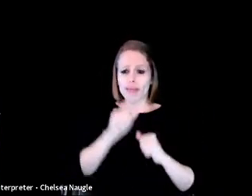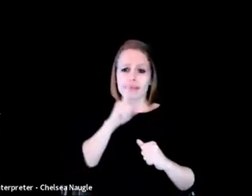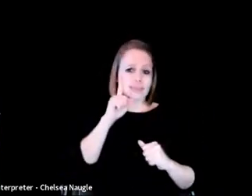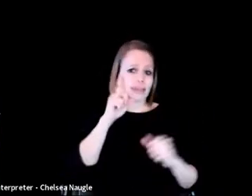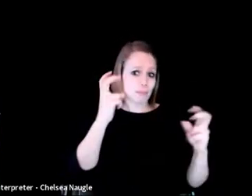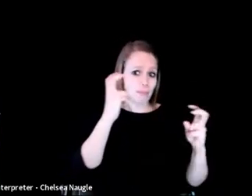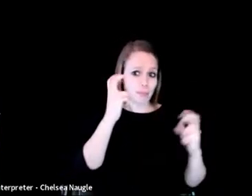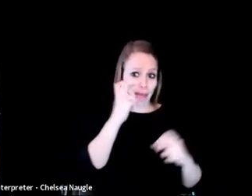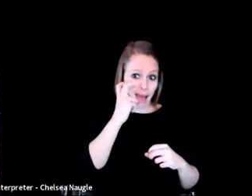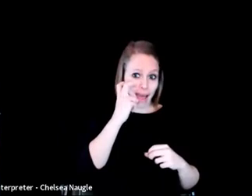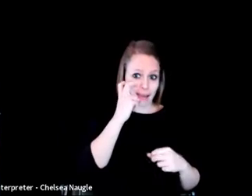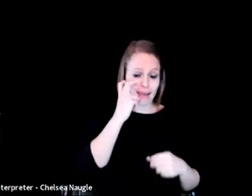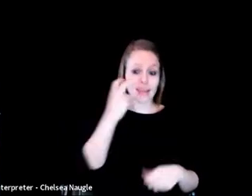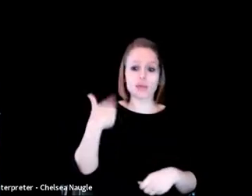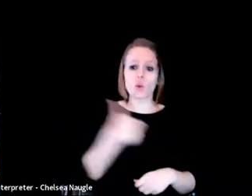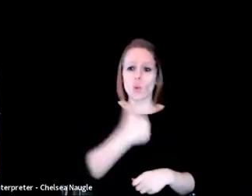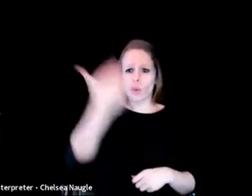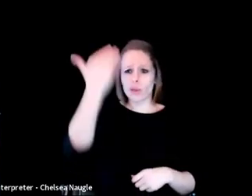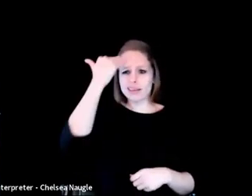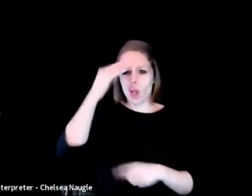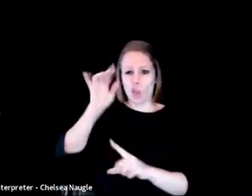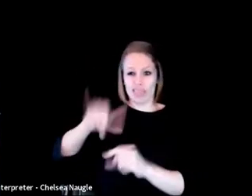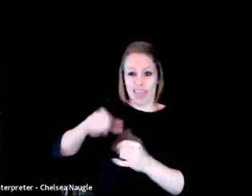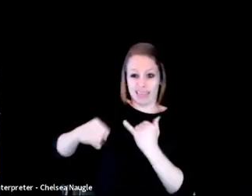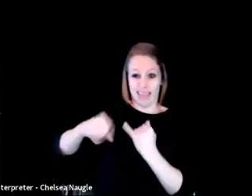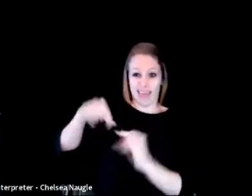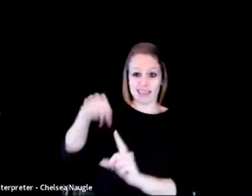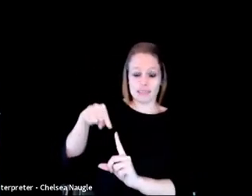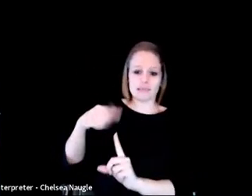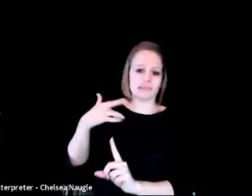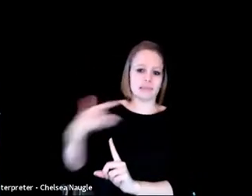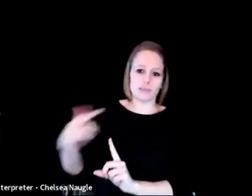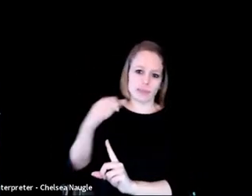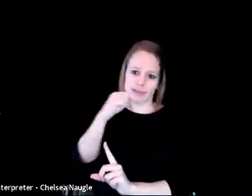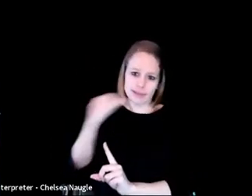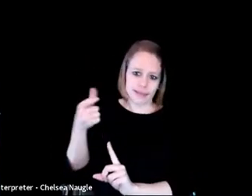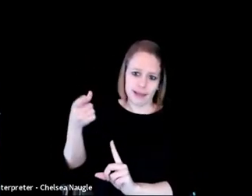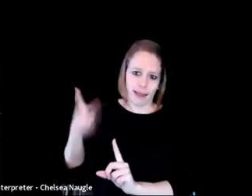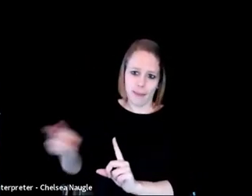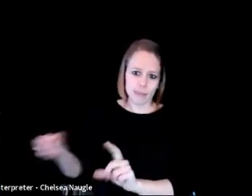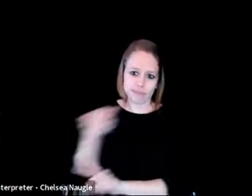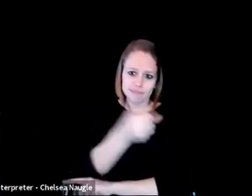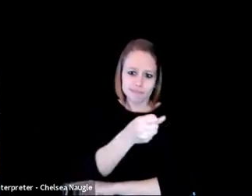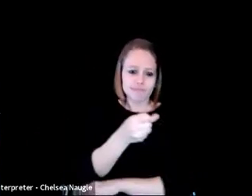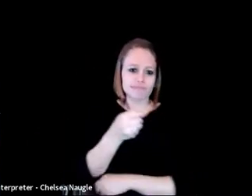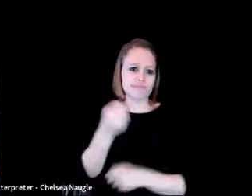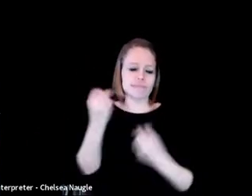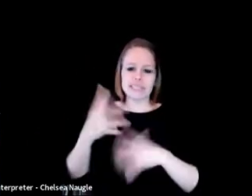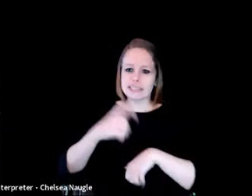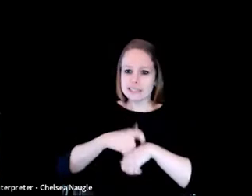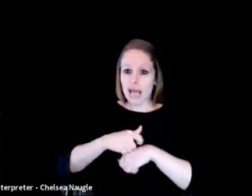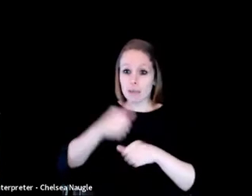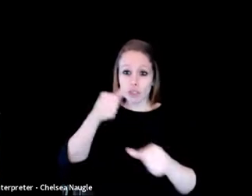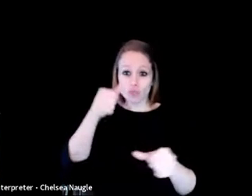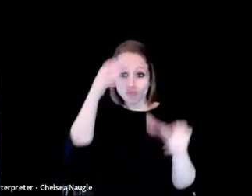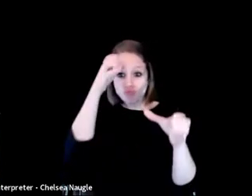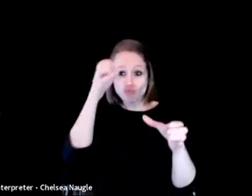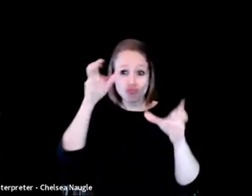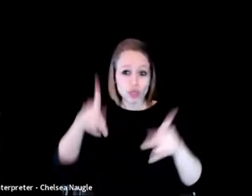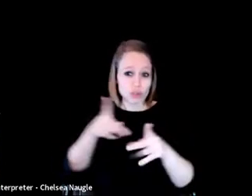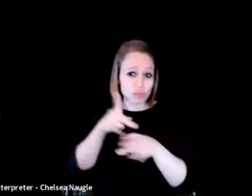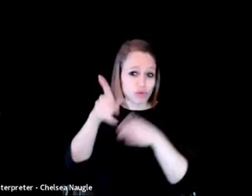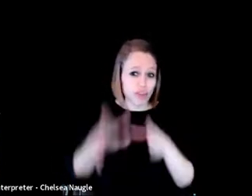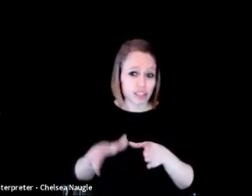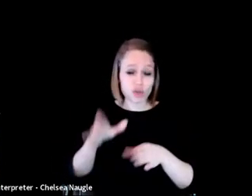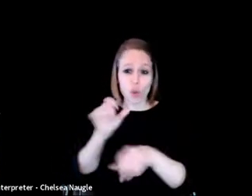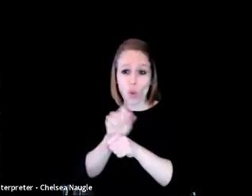we know that that's often the missing piece. There's not a teacher of the deaf blind on the child's caseload. There's not